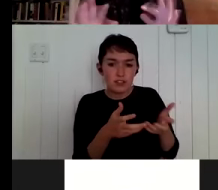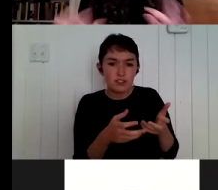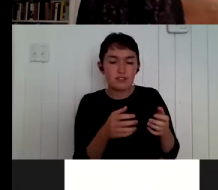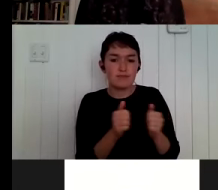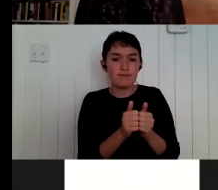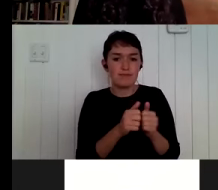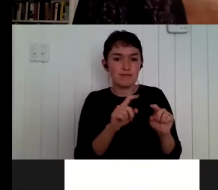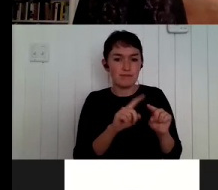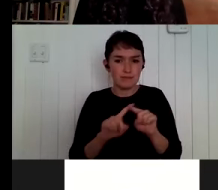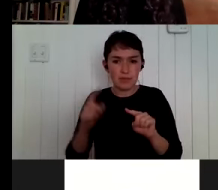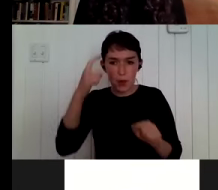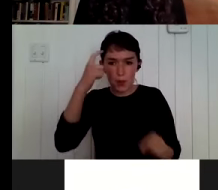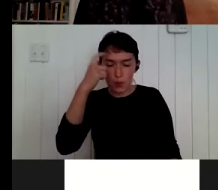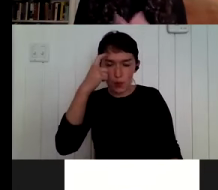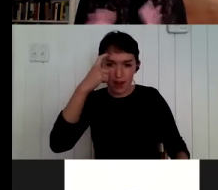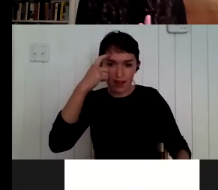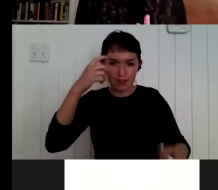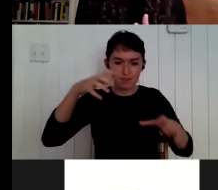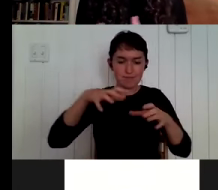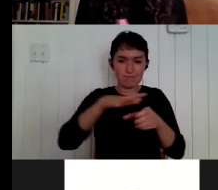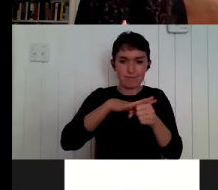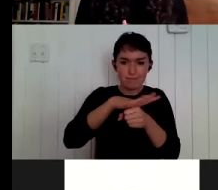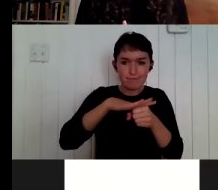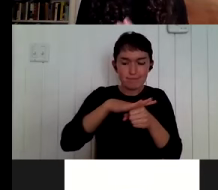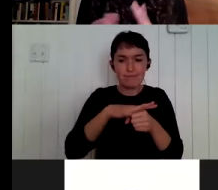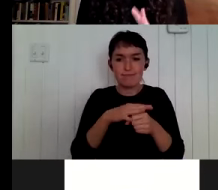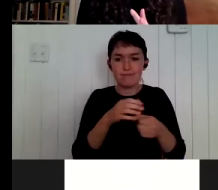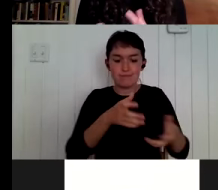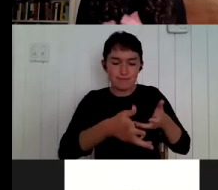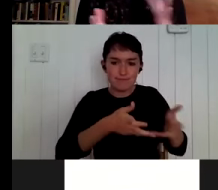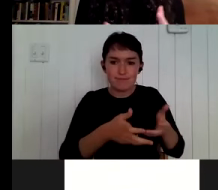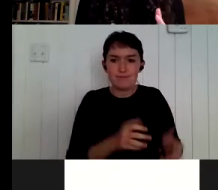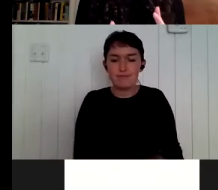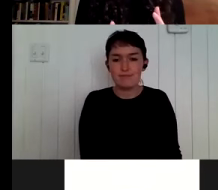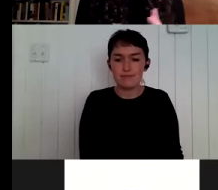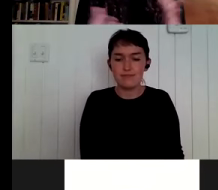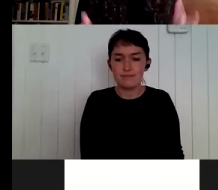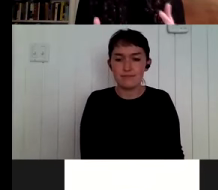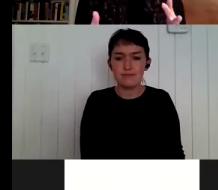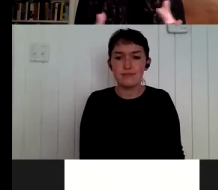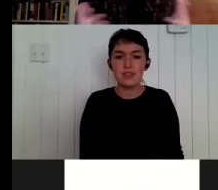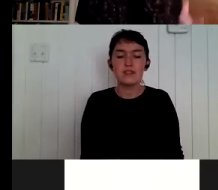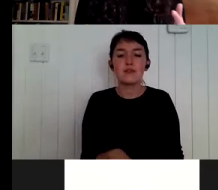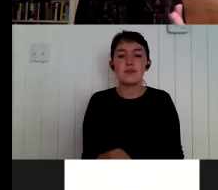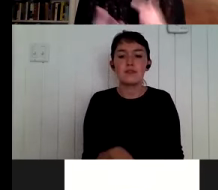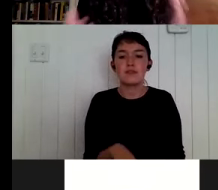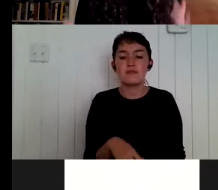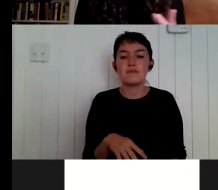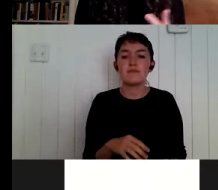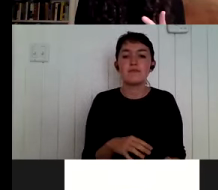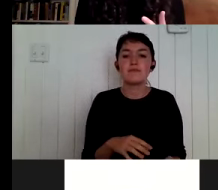So without getting into the details too much, the basic idea is that there's a relationship between these different brain